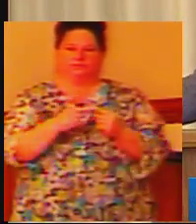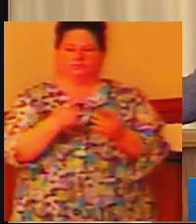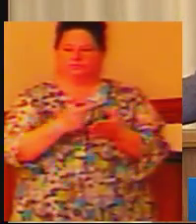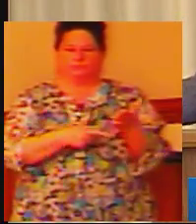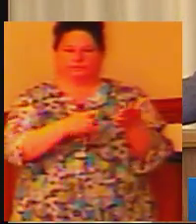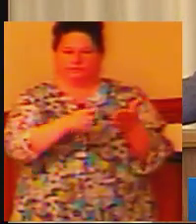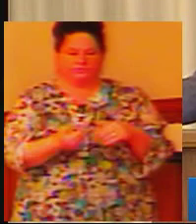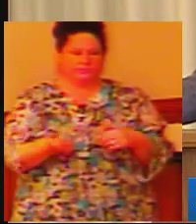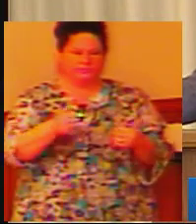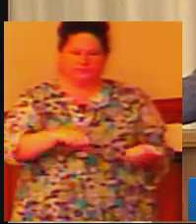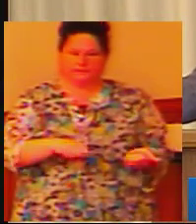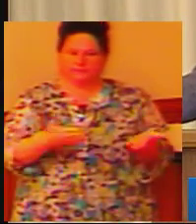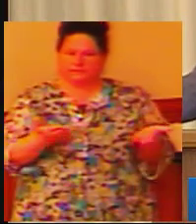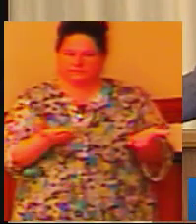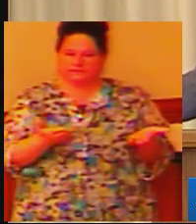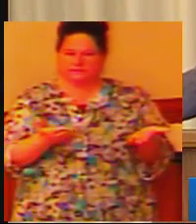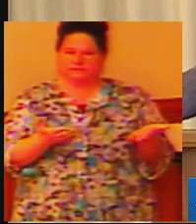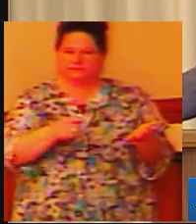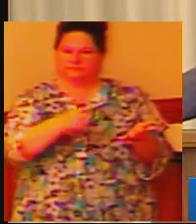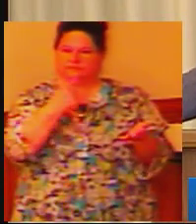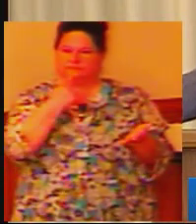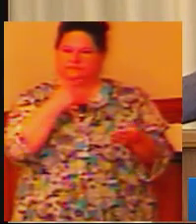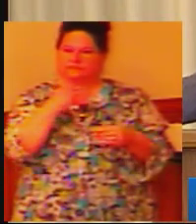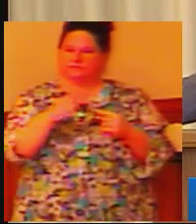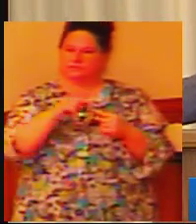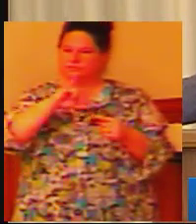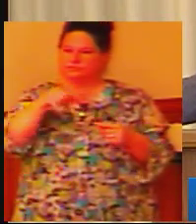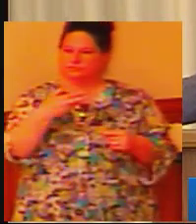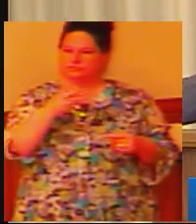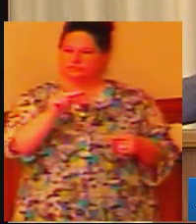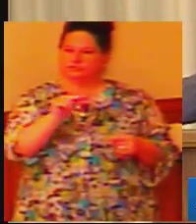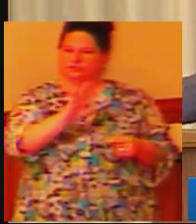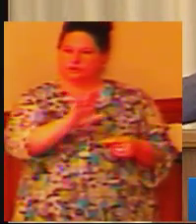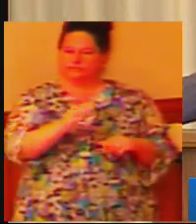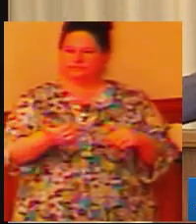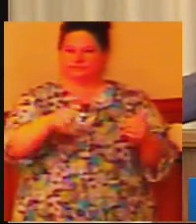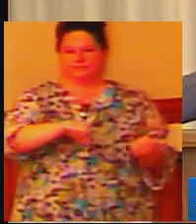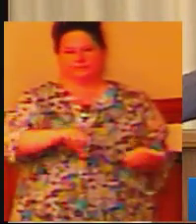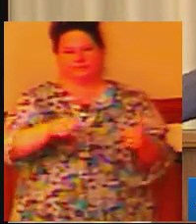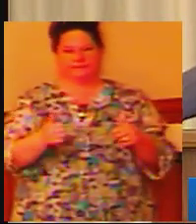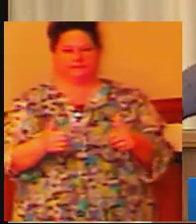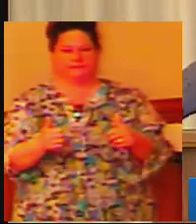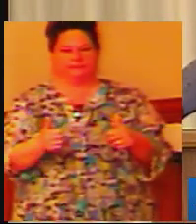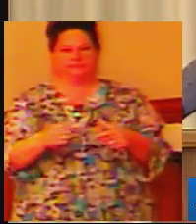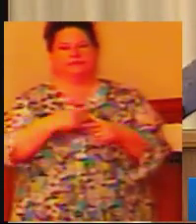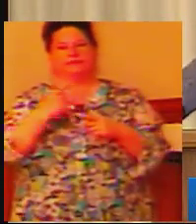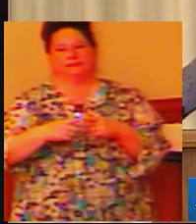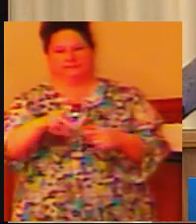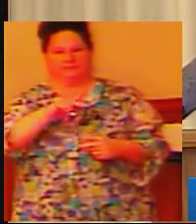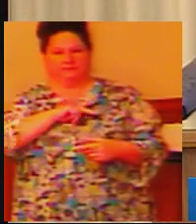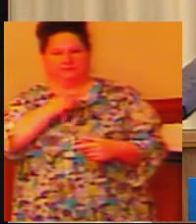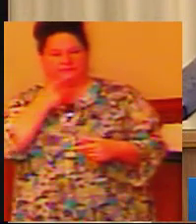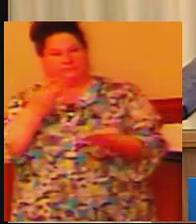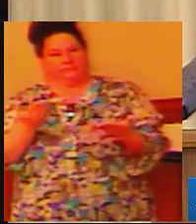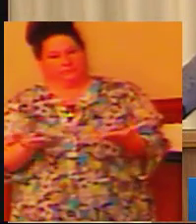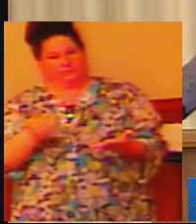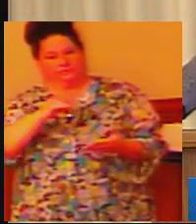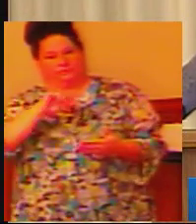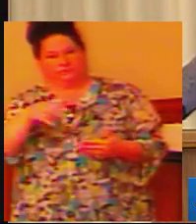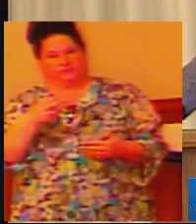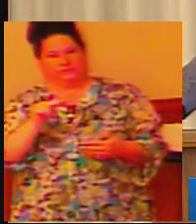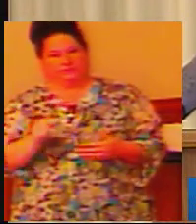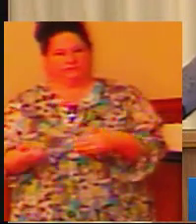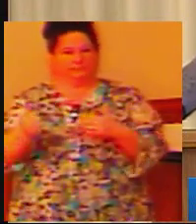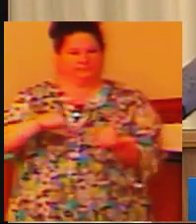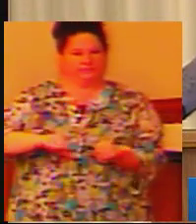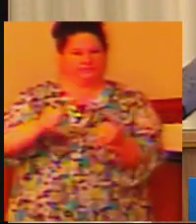ye baptized? And they said, Unto John's baptism. Then Paul said, Well, John verily baptized